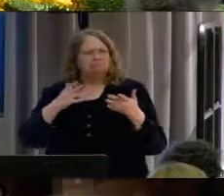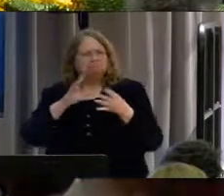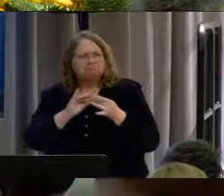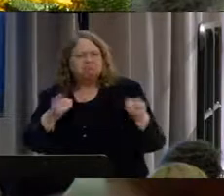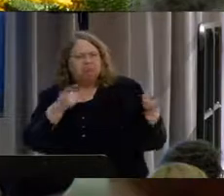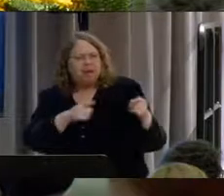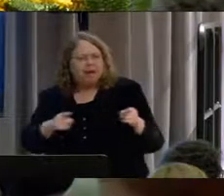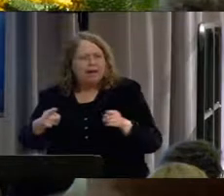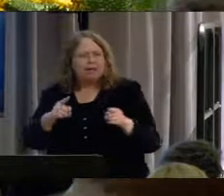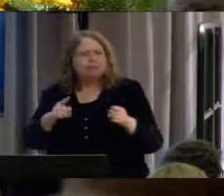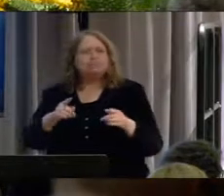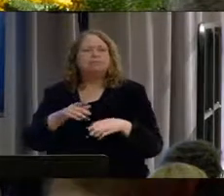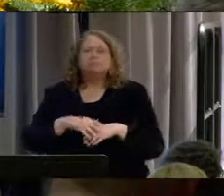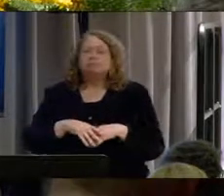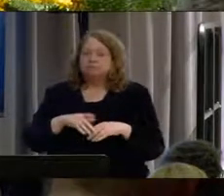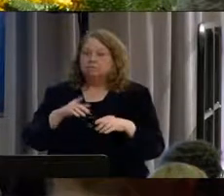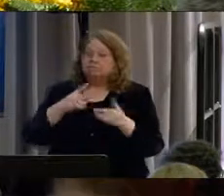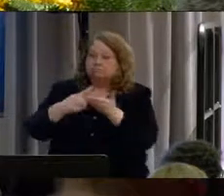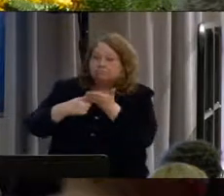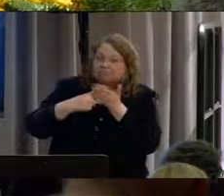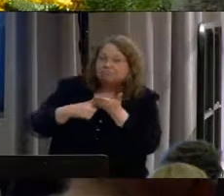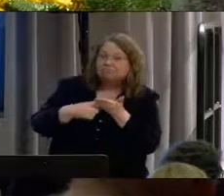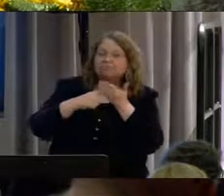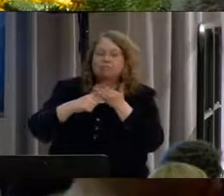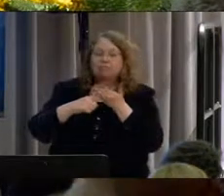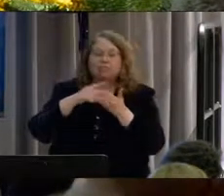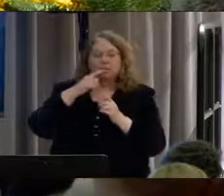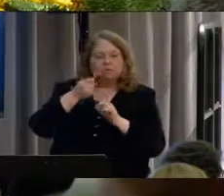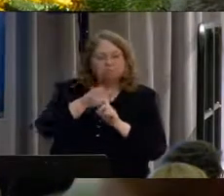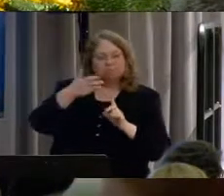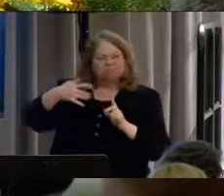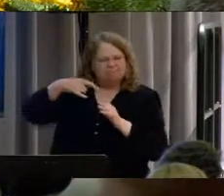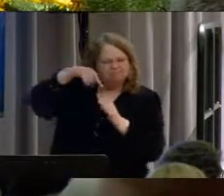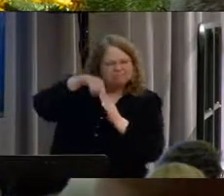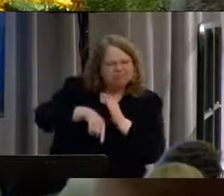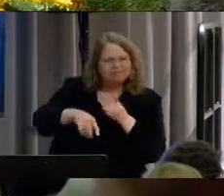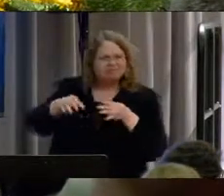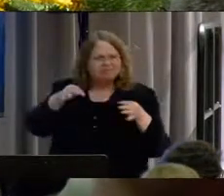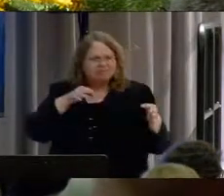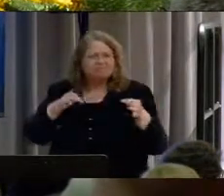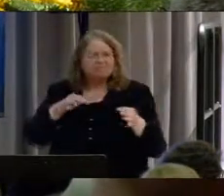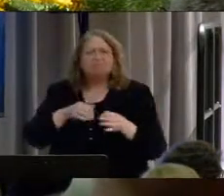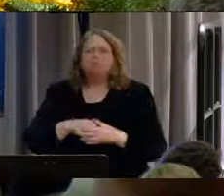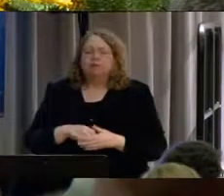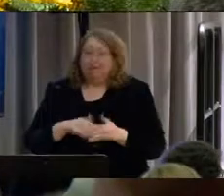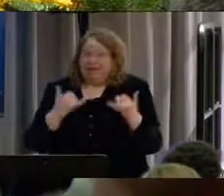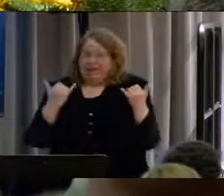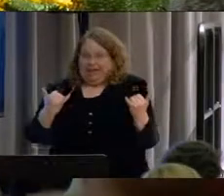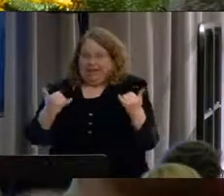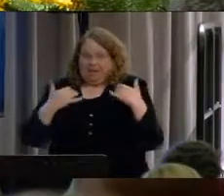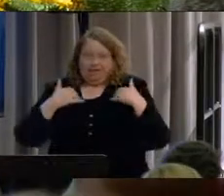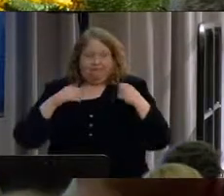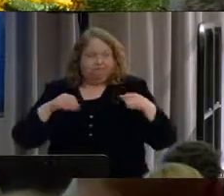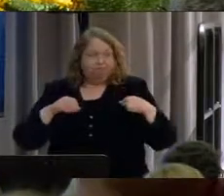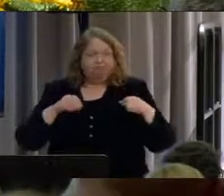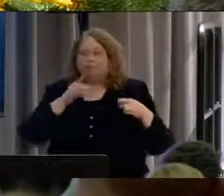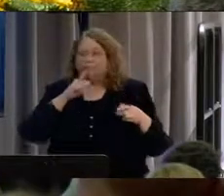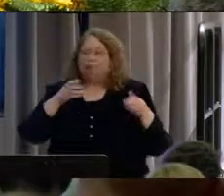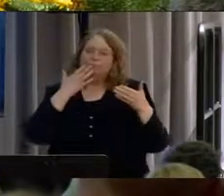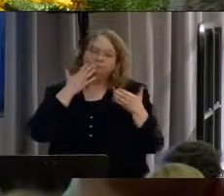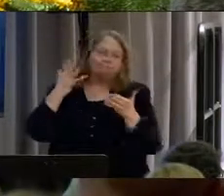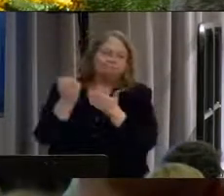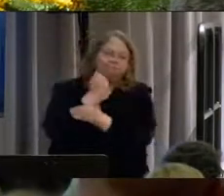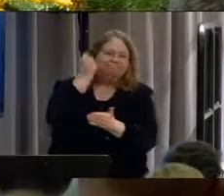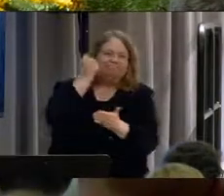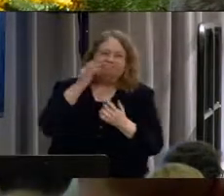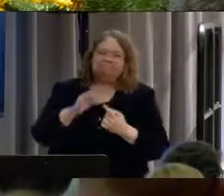events and the conversations and the depth that has come with the conversations. So we have a special opportunity because this gives